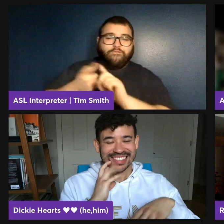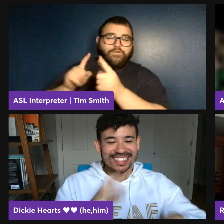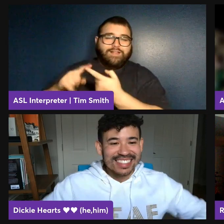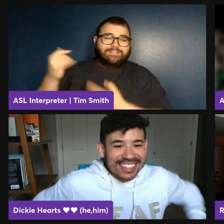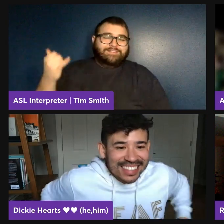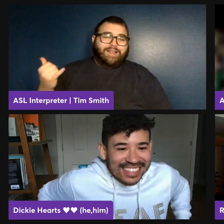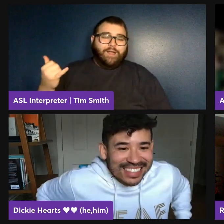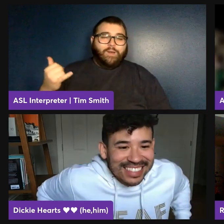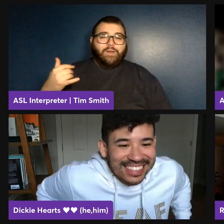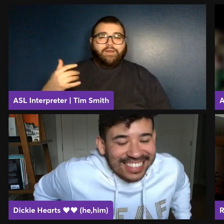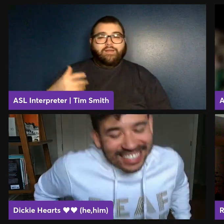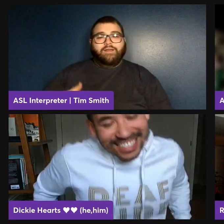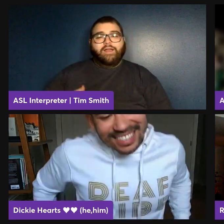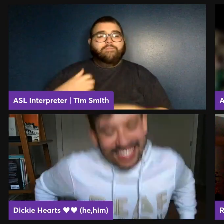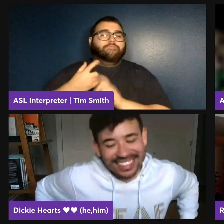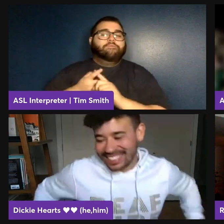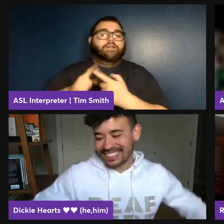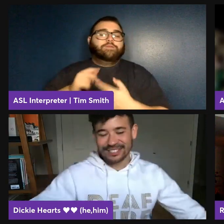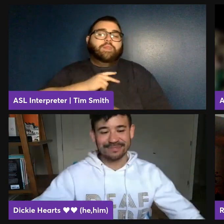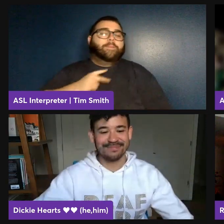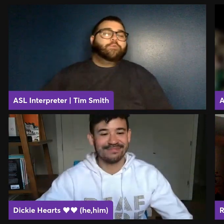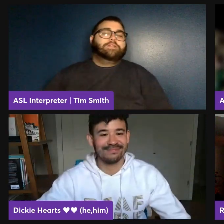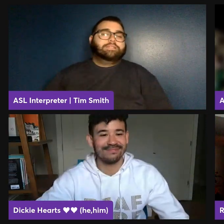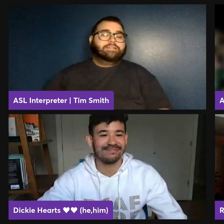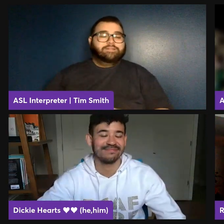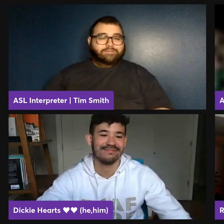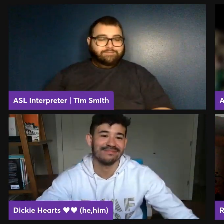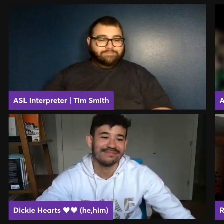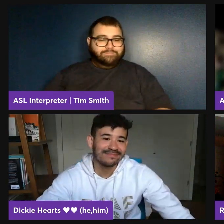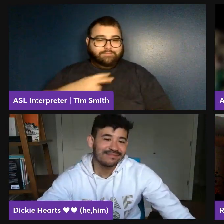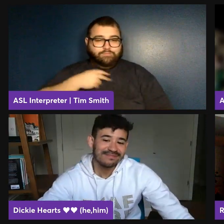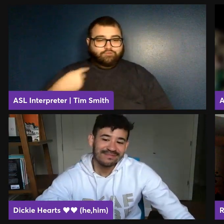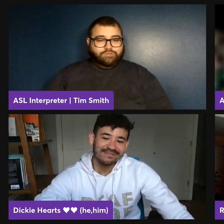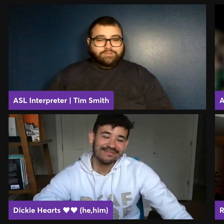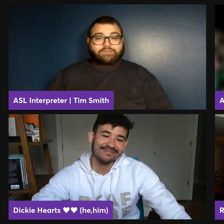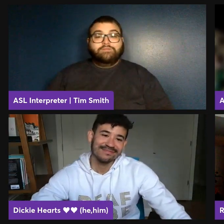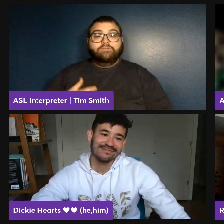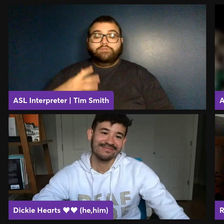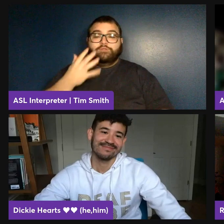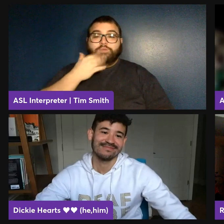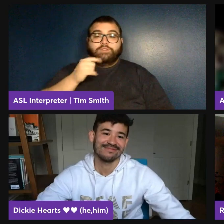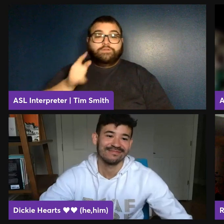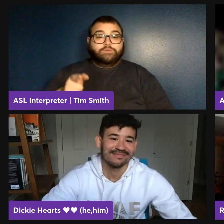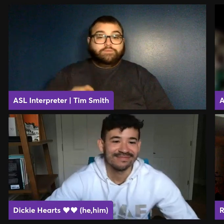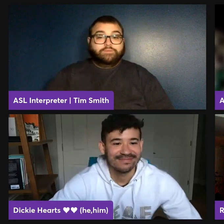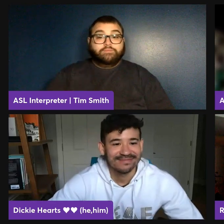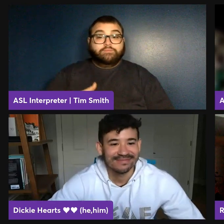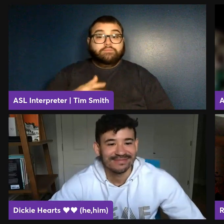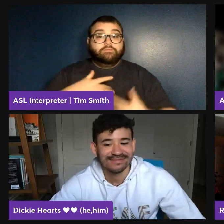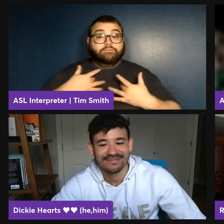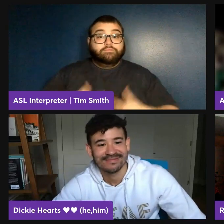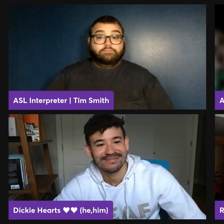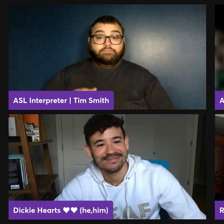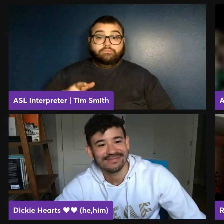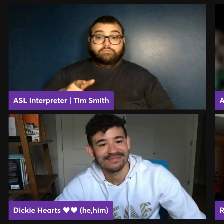made friends with the prince. So that's very sweet of you, Alejandra. Do you have one for